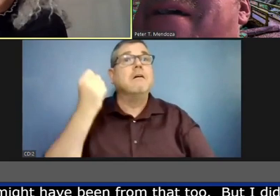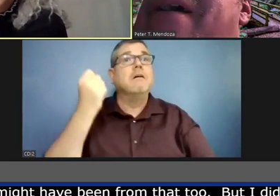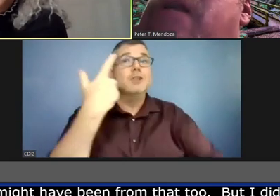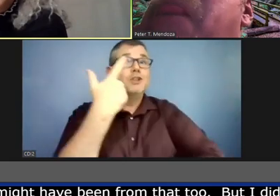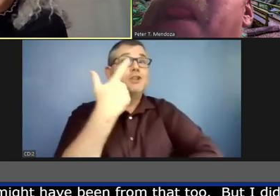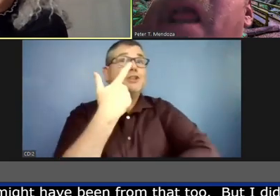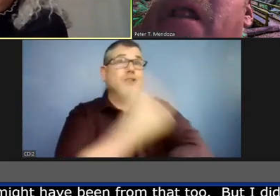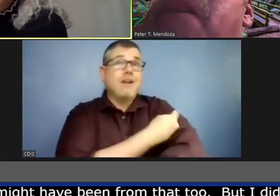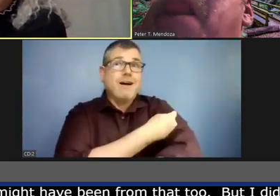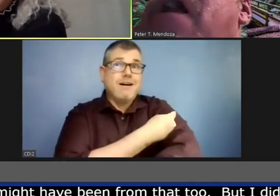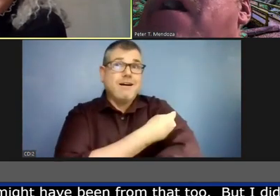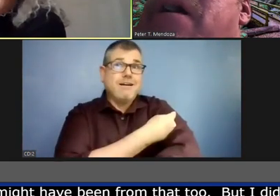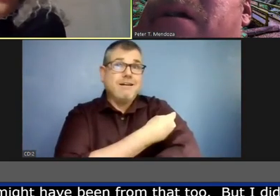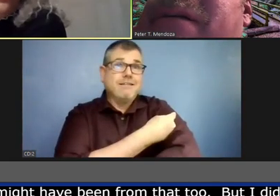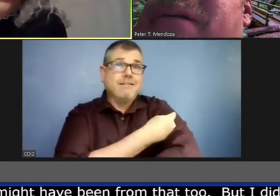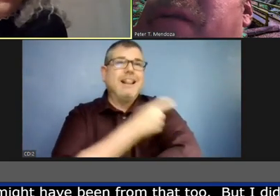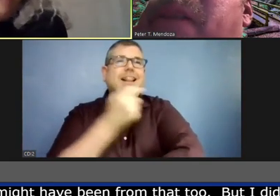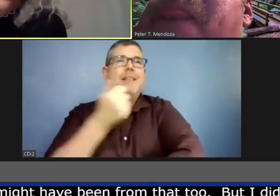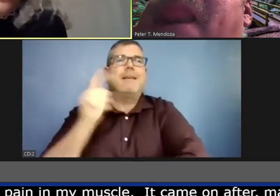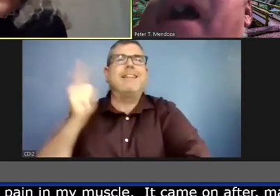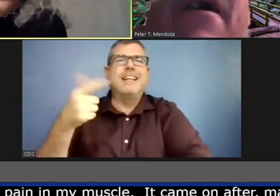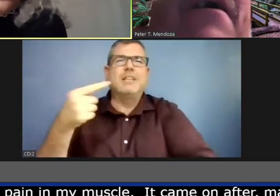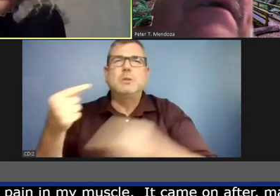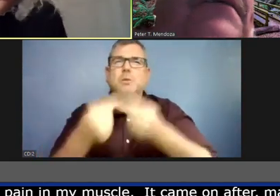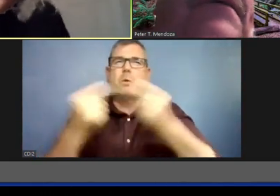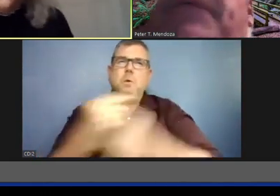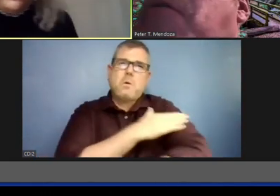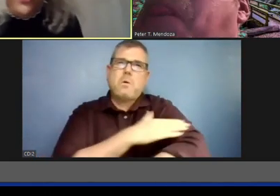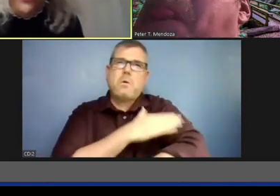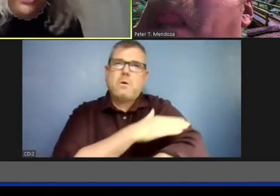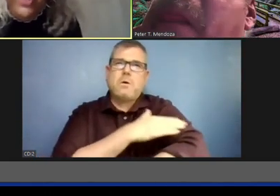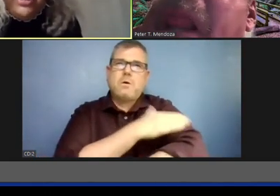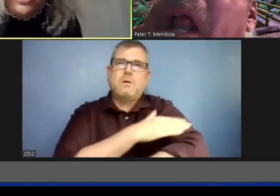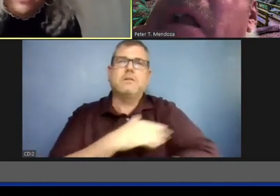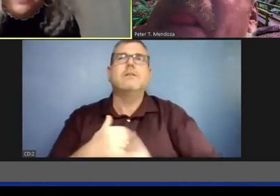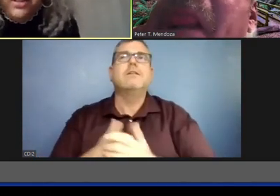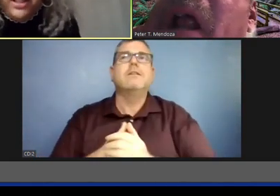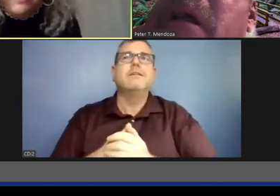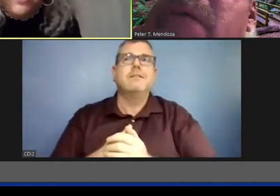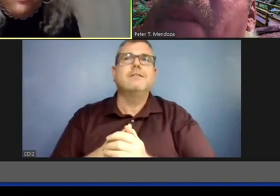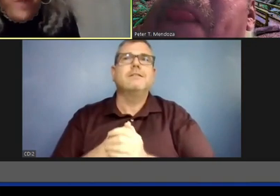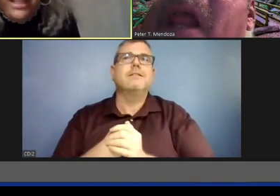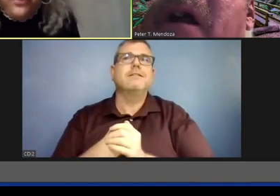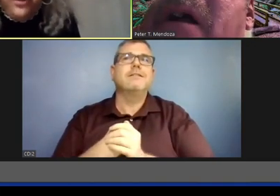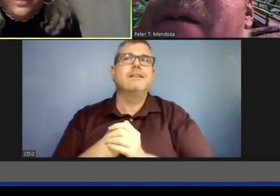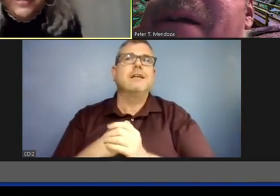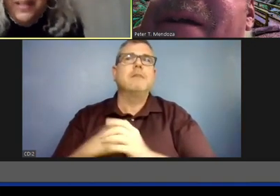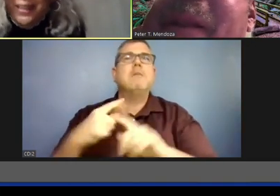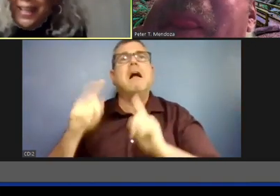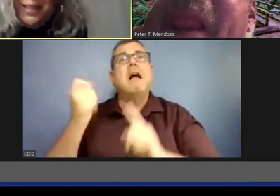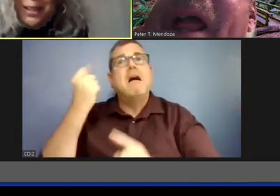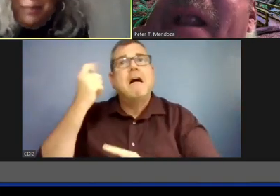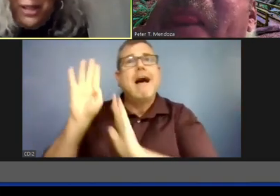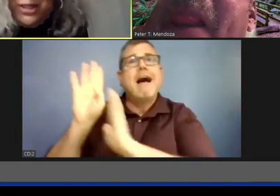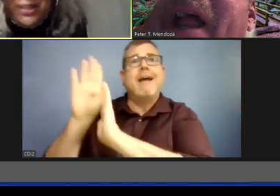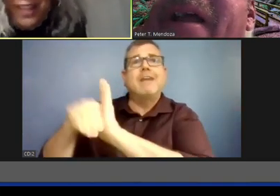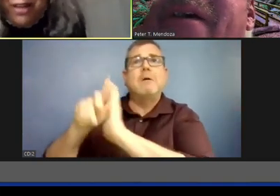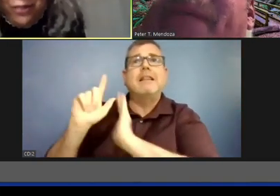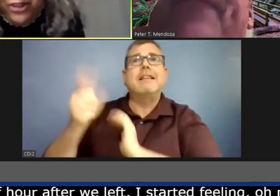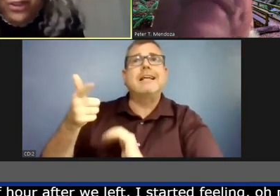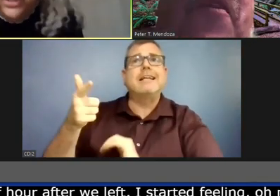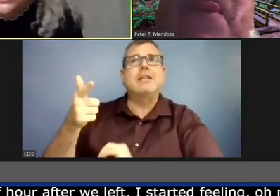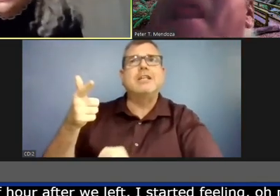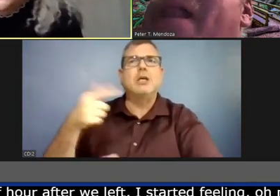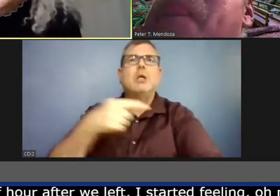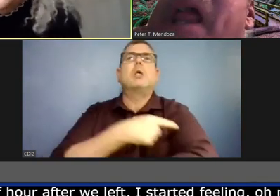after maybe about a half hour after we left. I started feeling, oh no, here it comes, here it comes. I was waiting for it. The anticipation was there